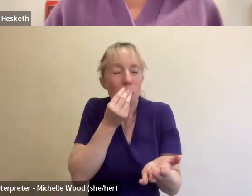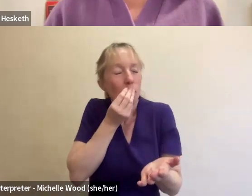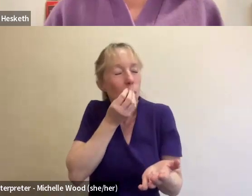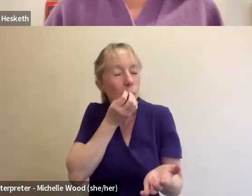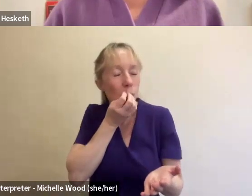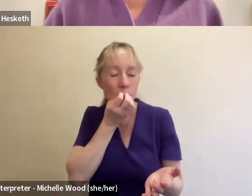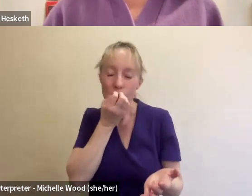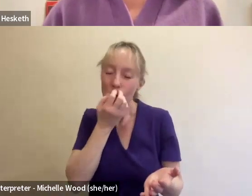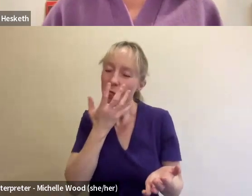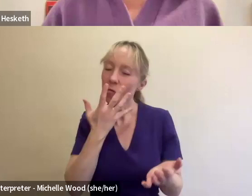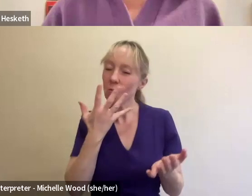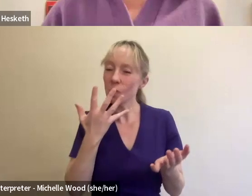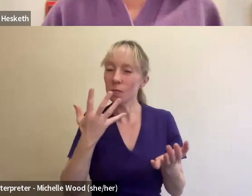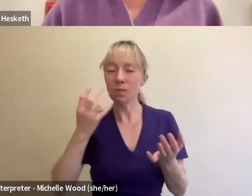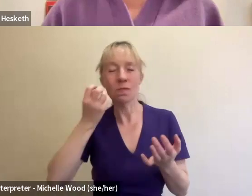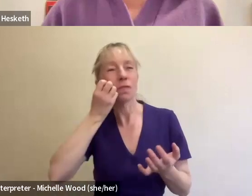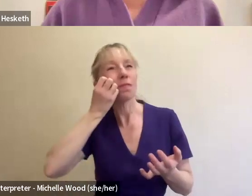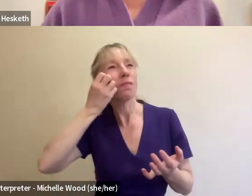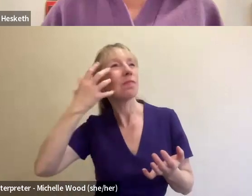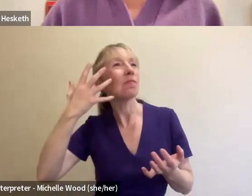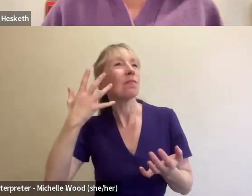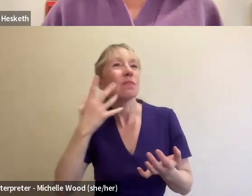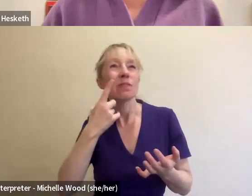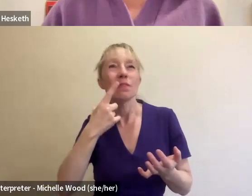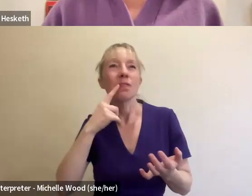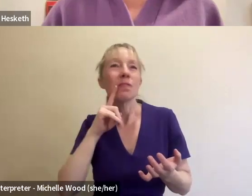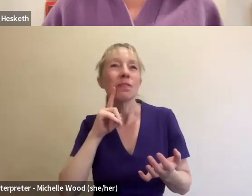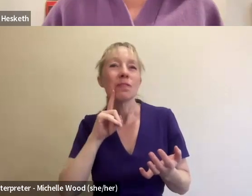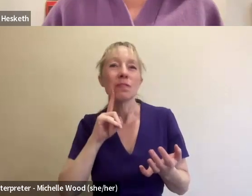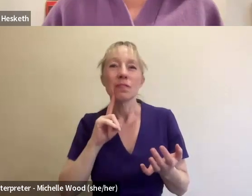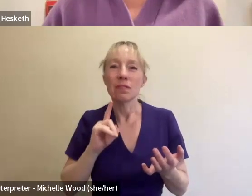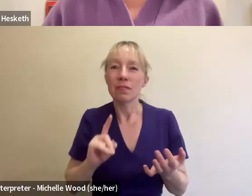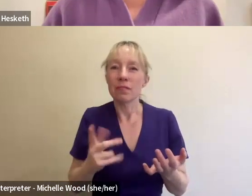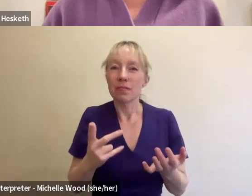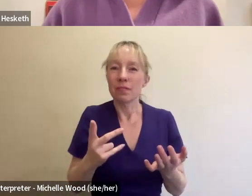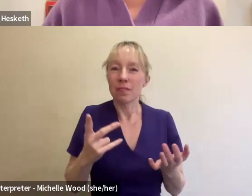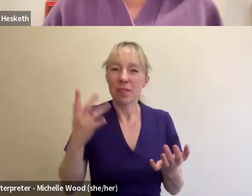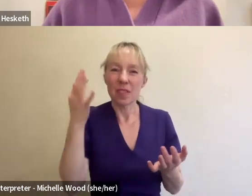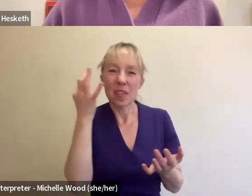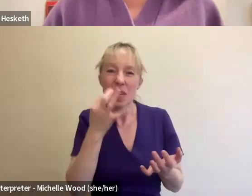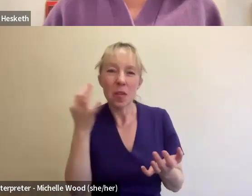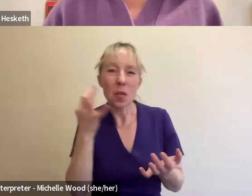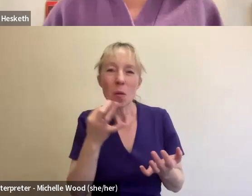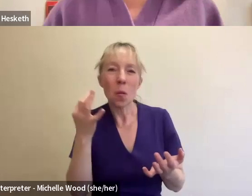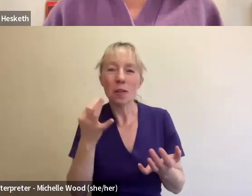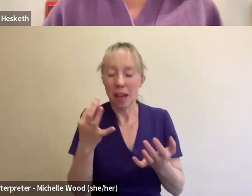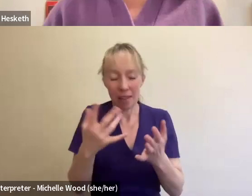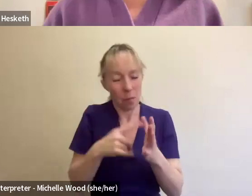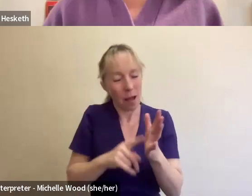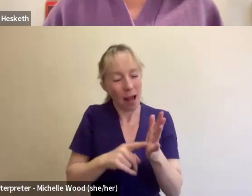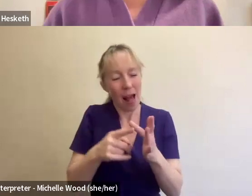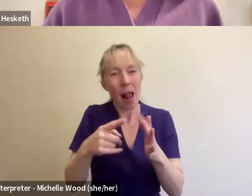grains unfolded inside the corner of his cheeks. In the water that burst out of aloe vera, he mixed